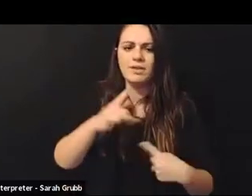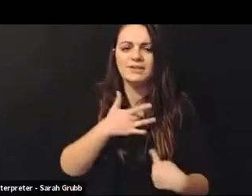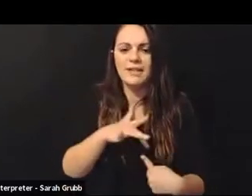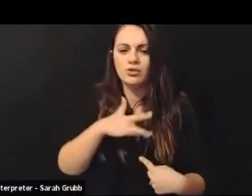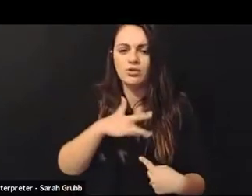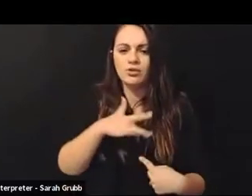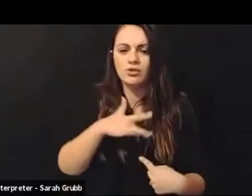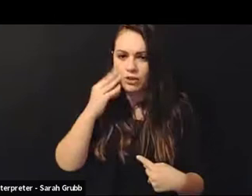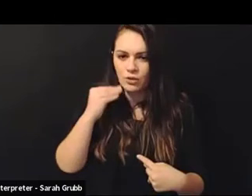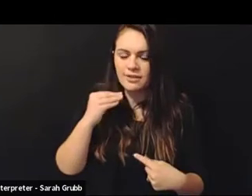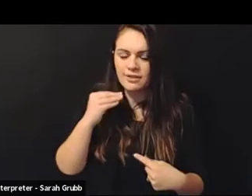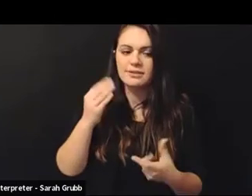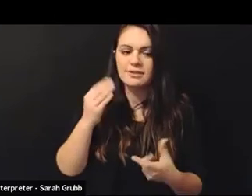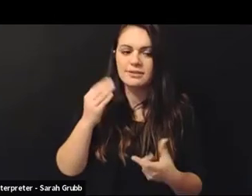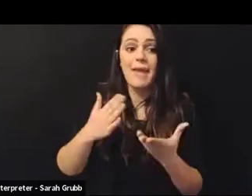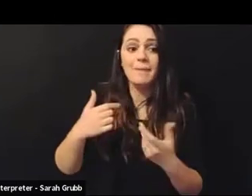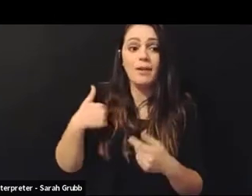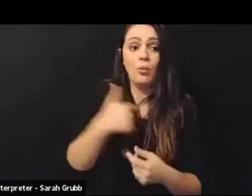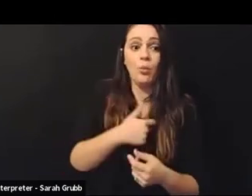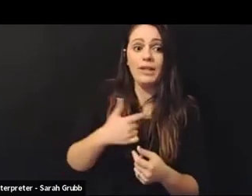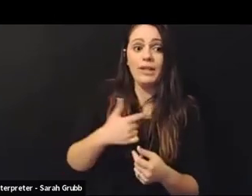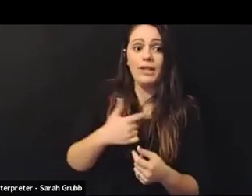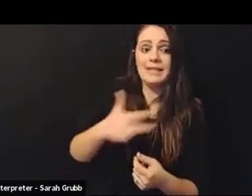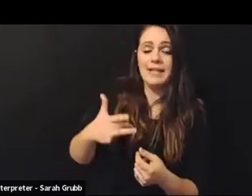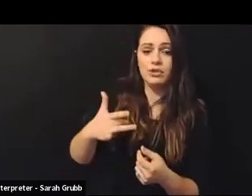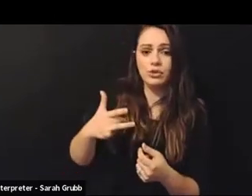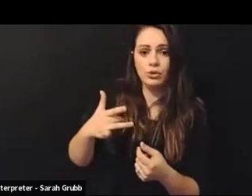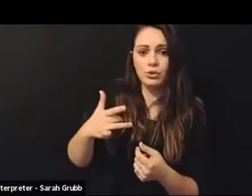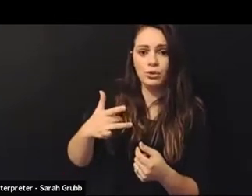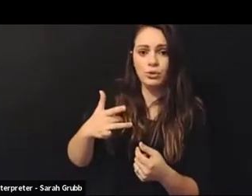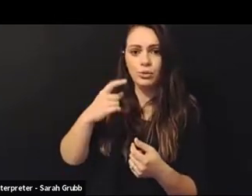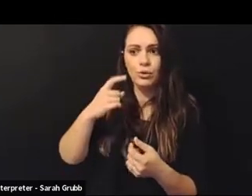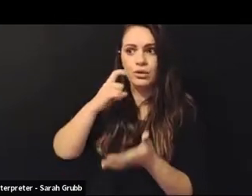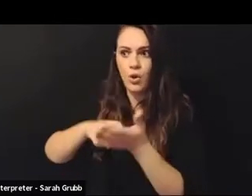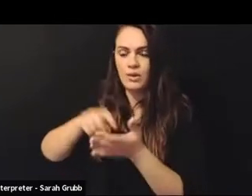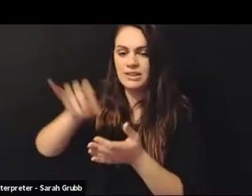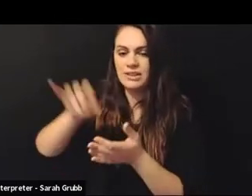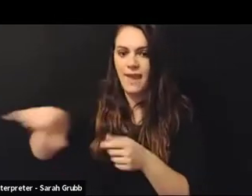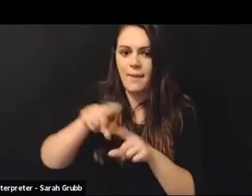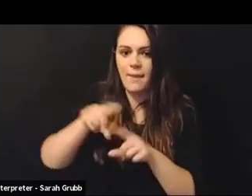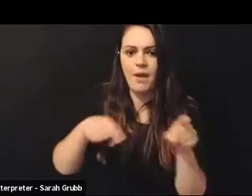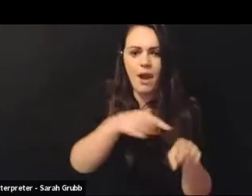things that we would normally respond to, or they can have really heightened